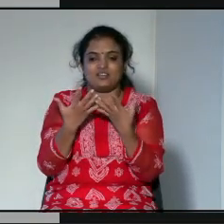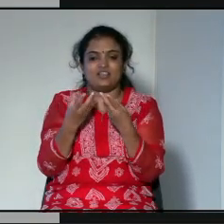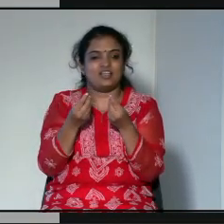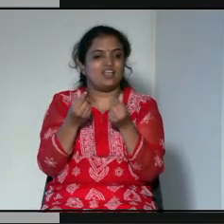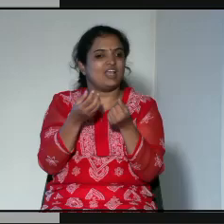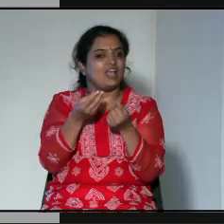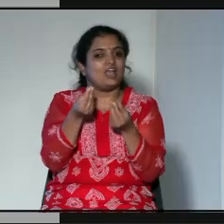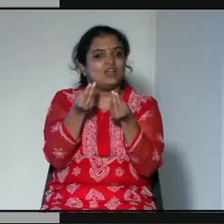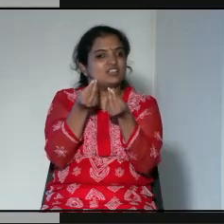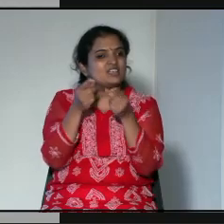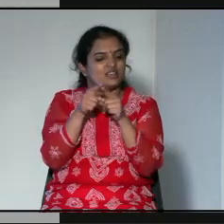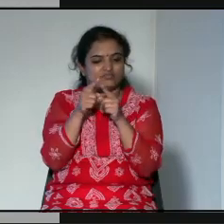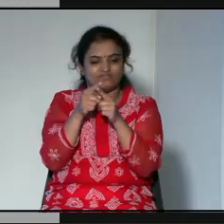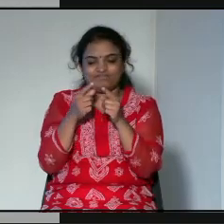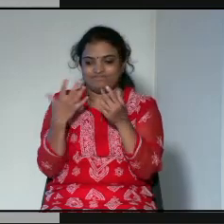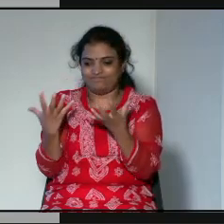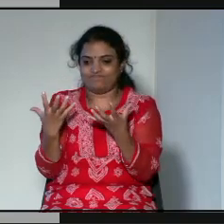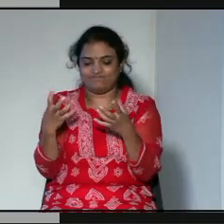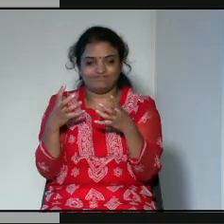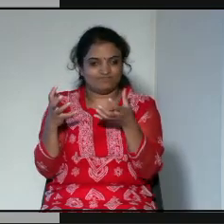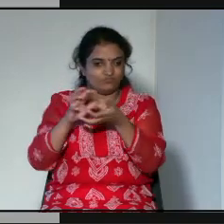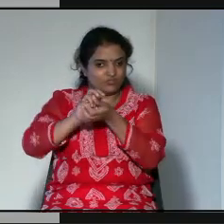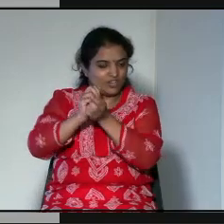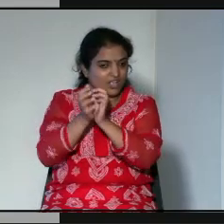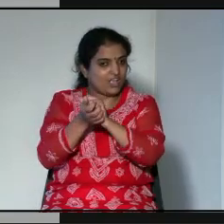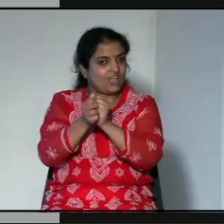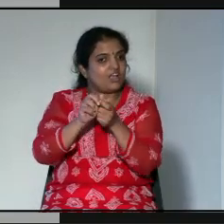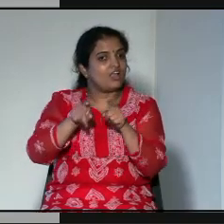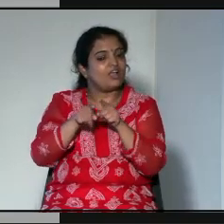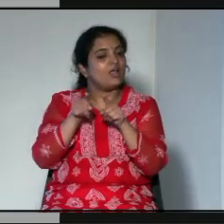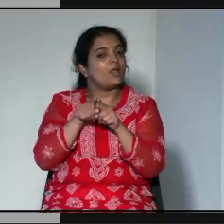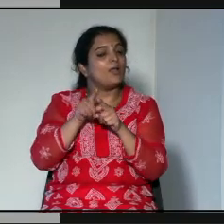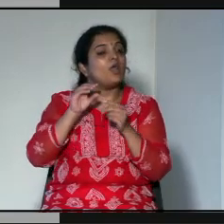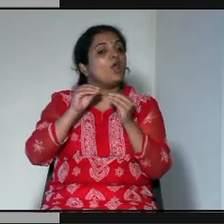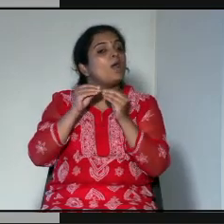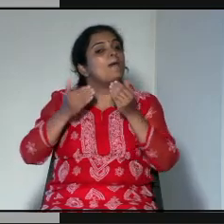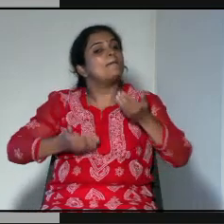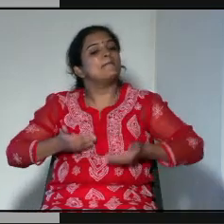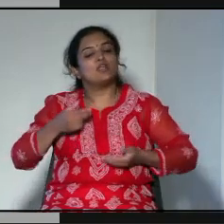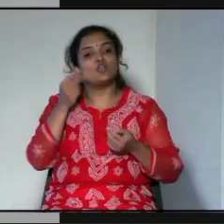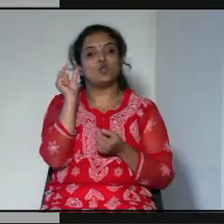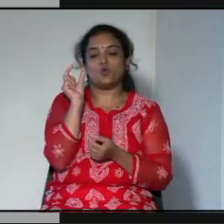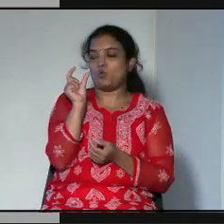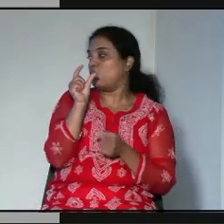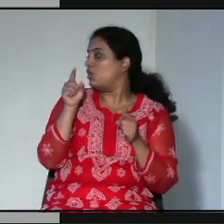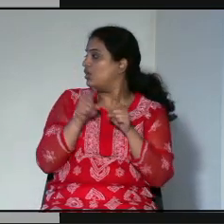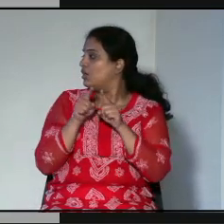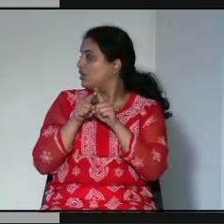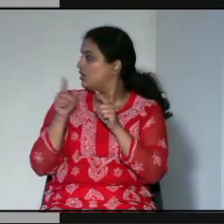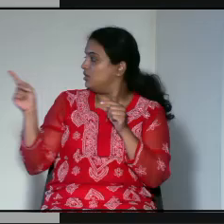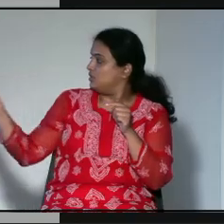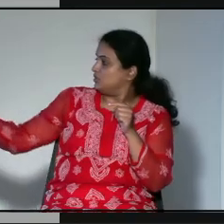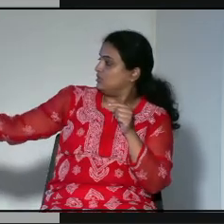clay, which was called the core, and in Bengali, the kuton.